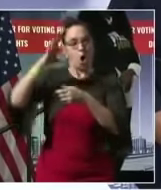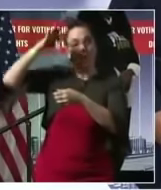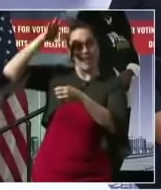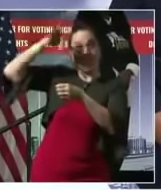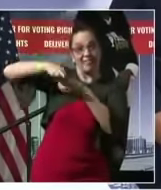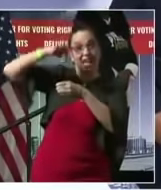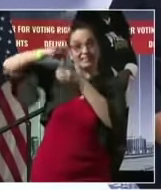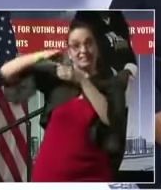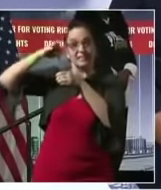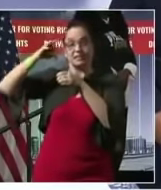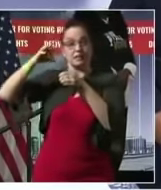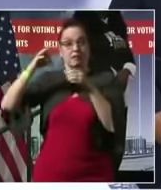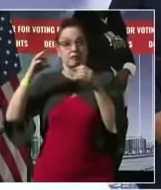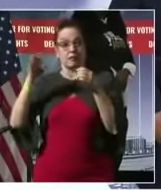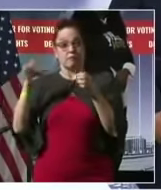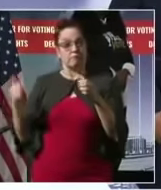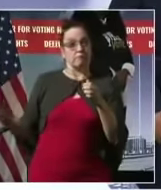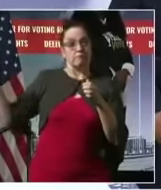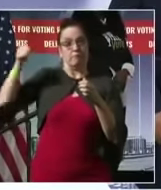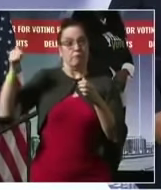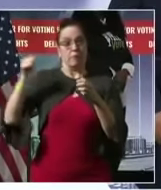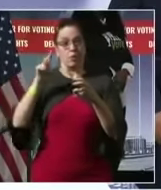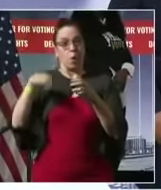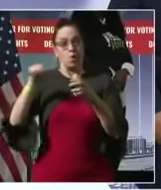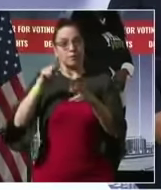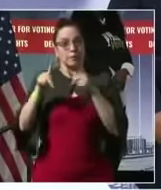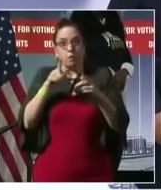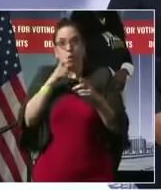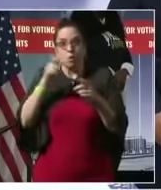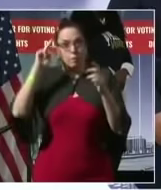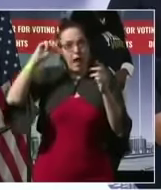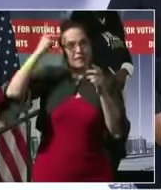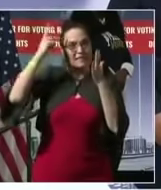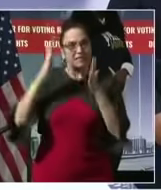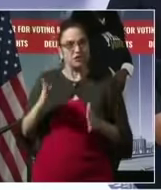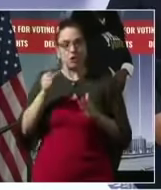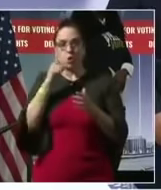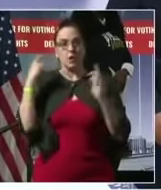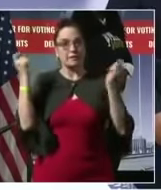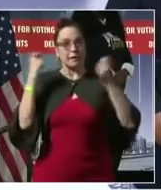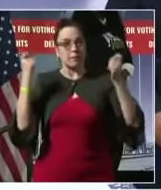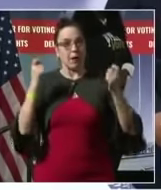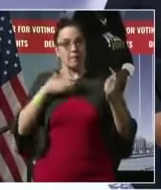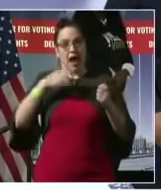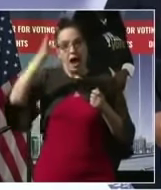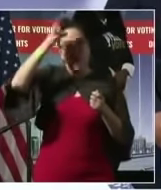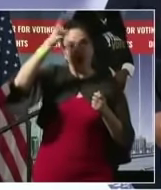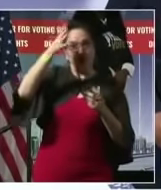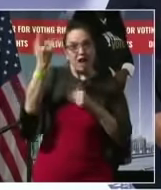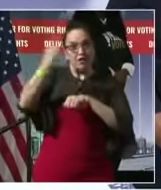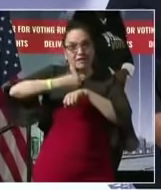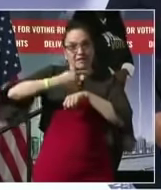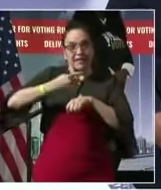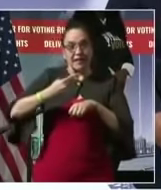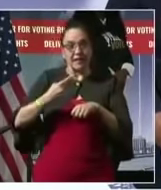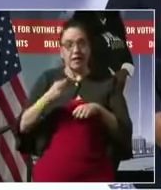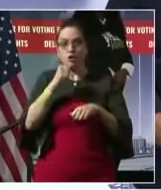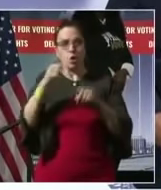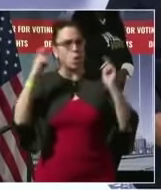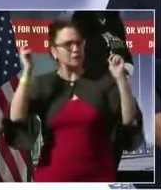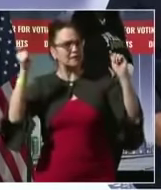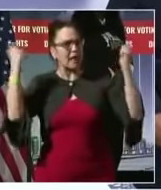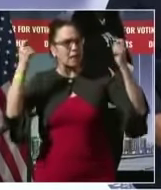my grandfather, Dr. King, today, my message to you is simple. Do not